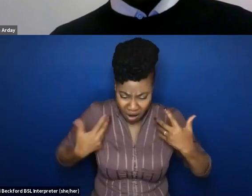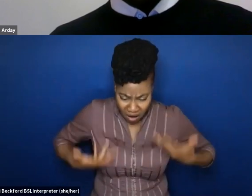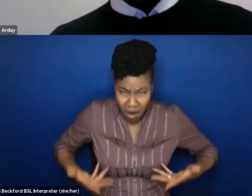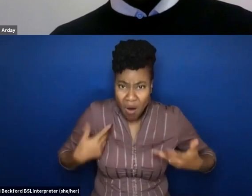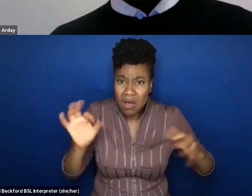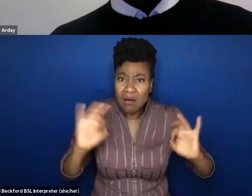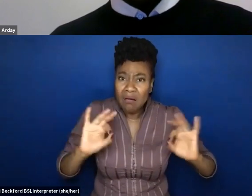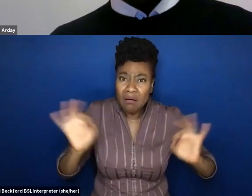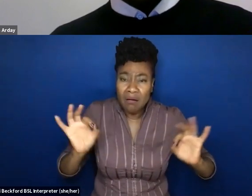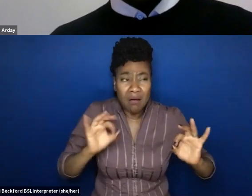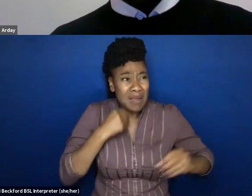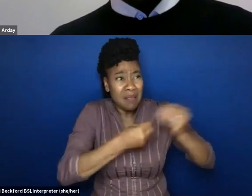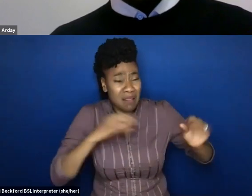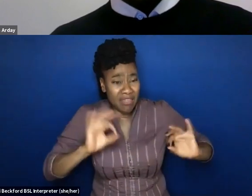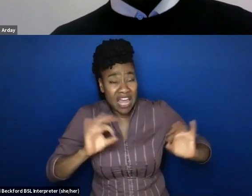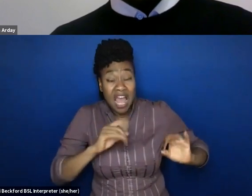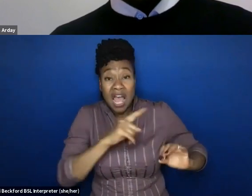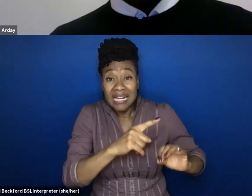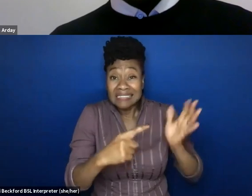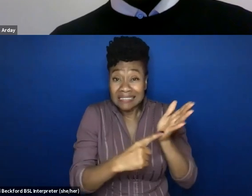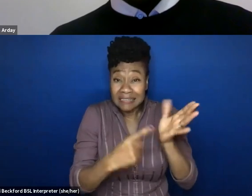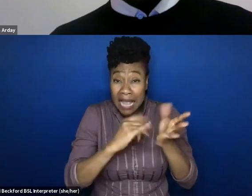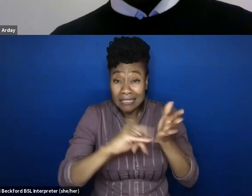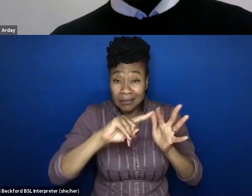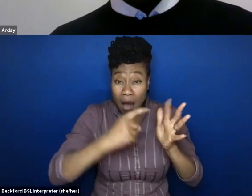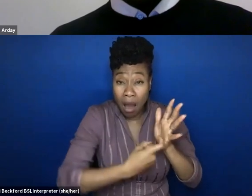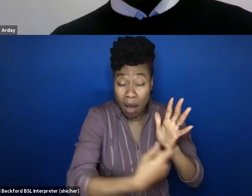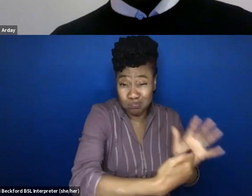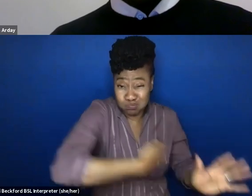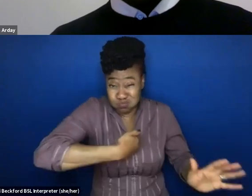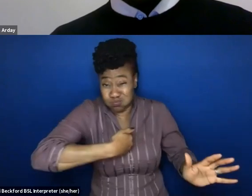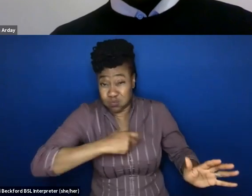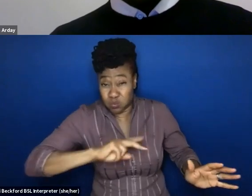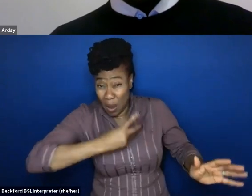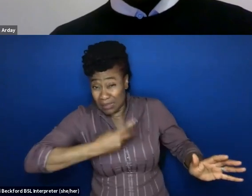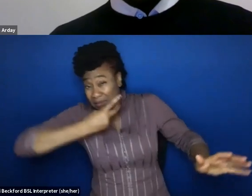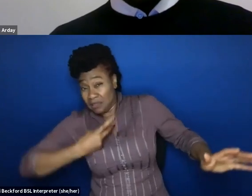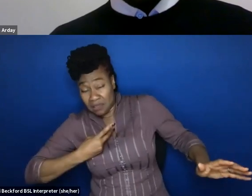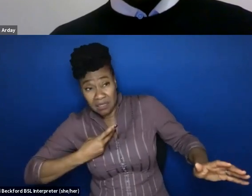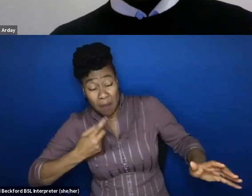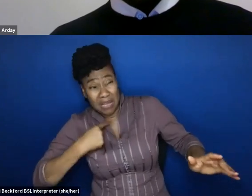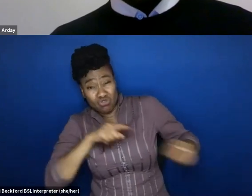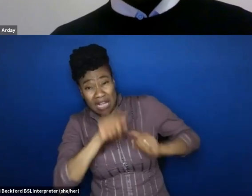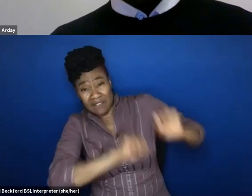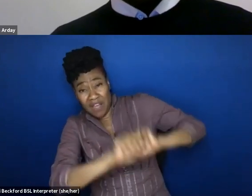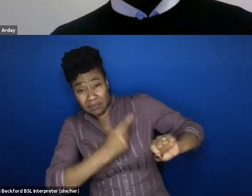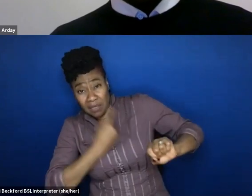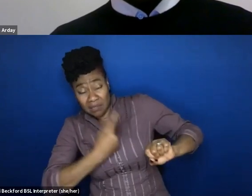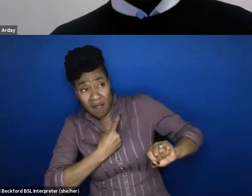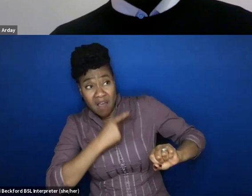I was attacked. And in defending myself, I was charged for defending myself. And I ended up in